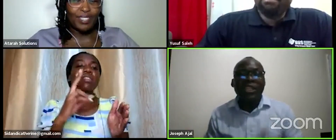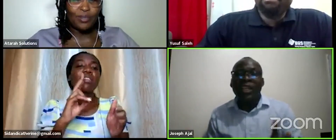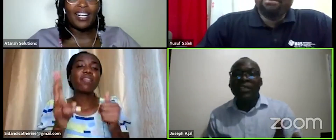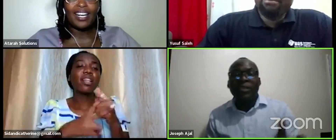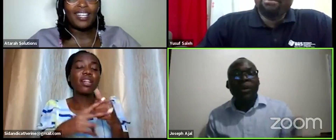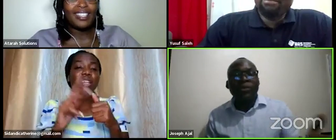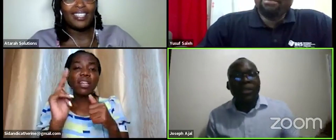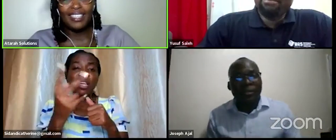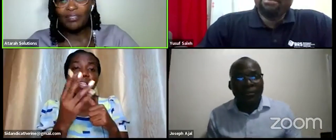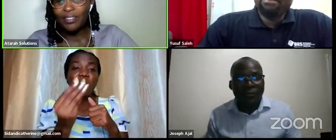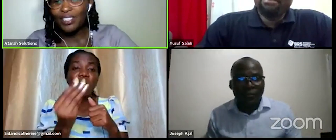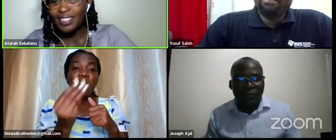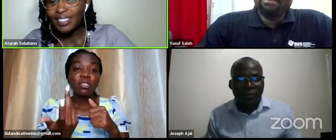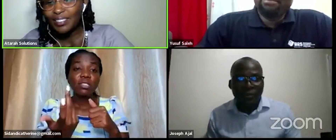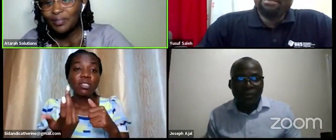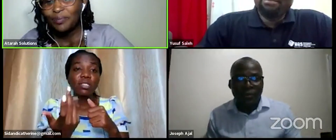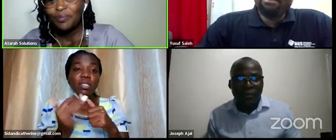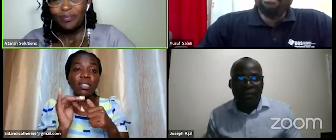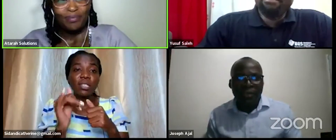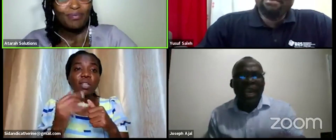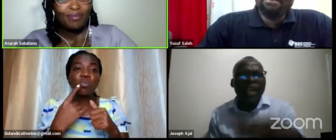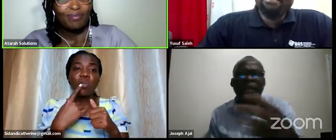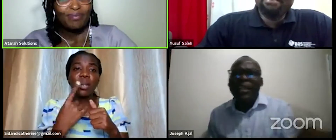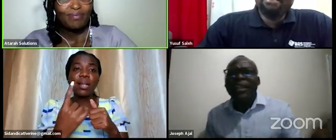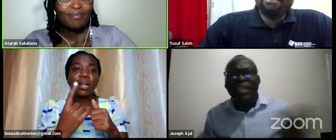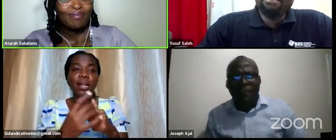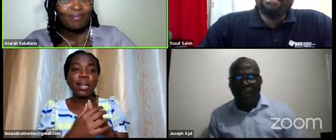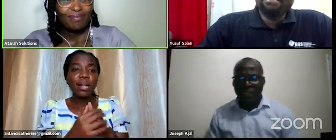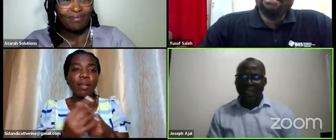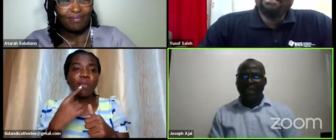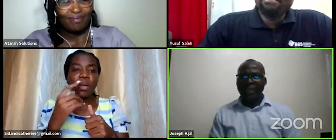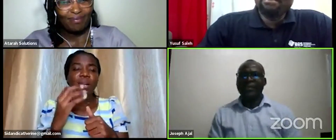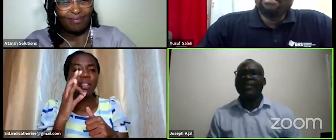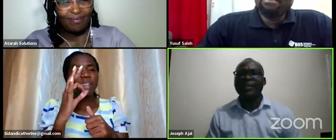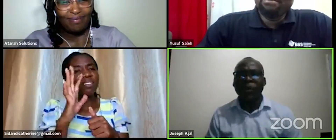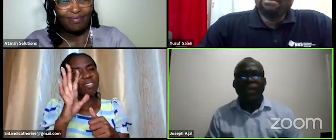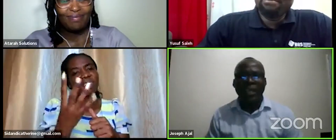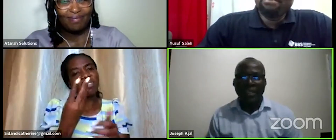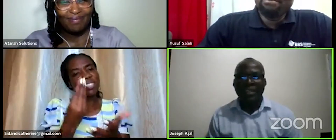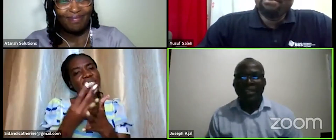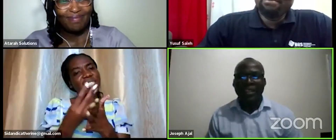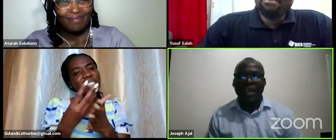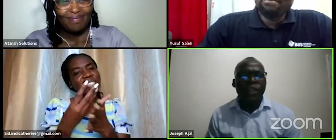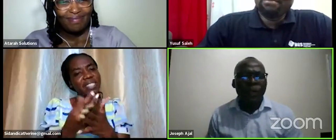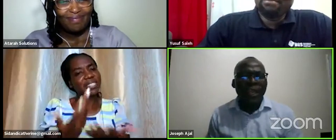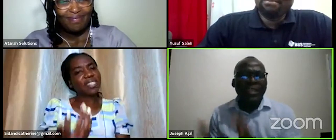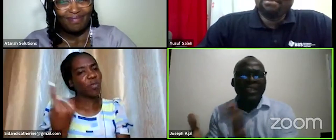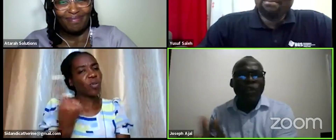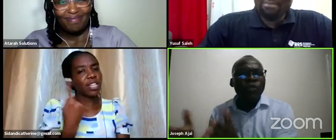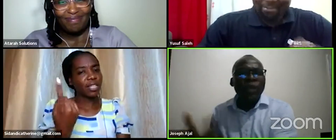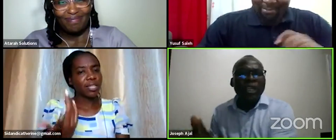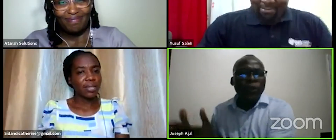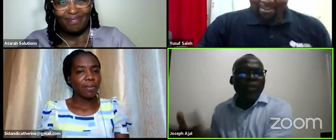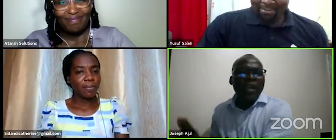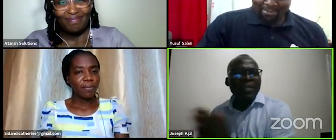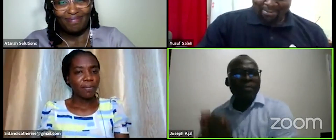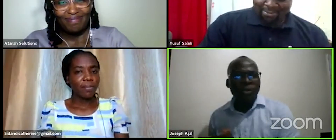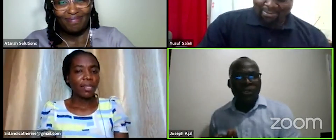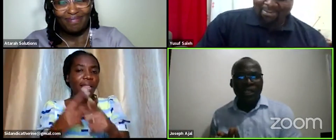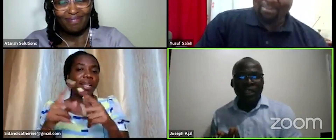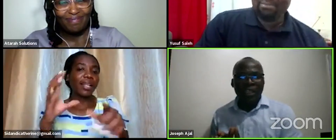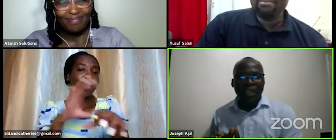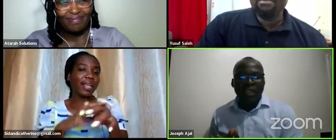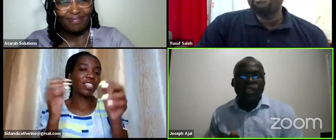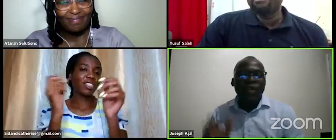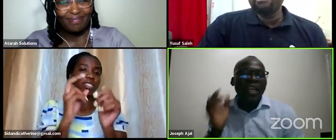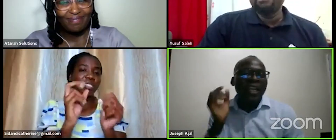In Kenya shillings, it's 135 shillings. 135 shillings only. And you get 10 or 20 or 30